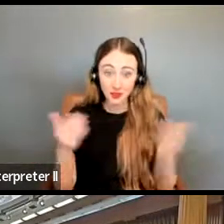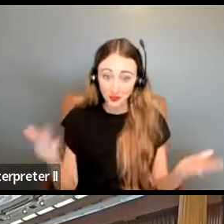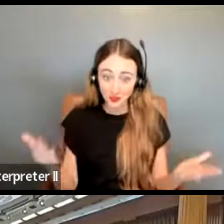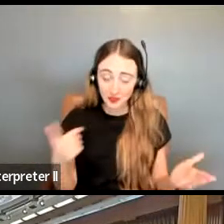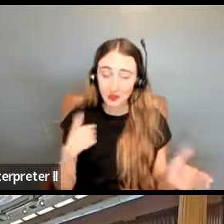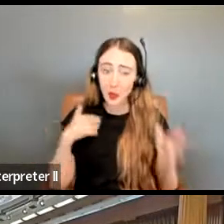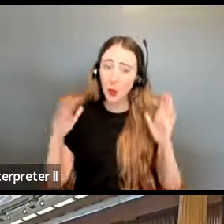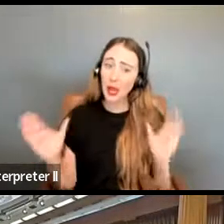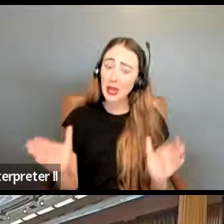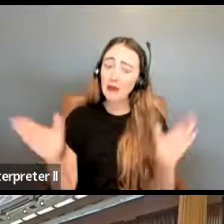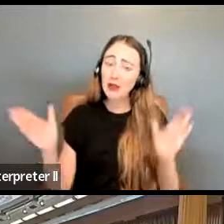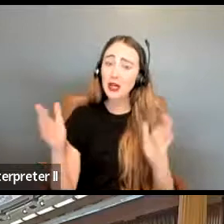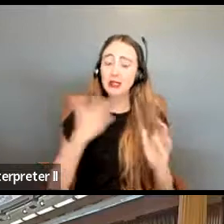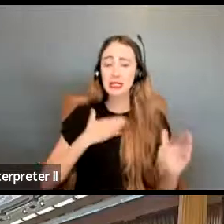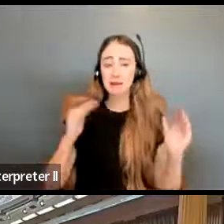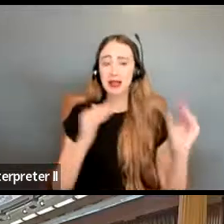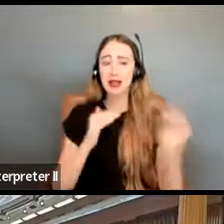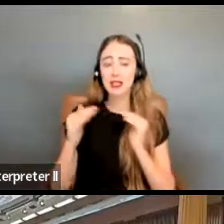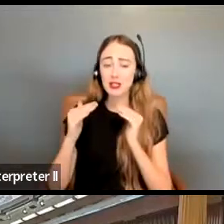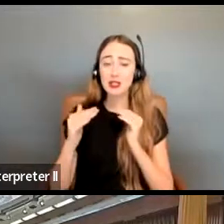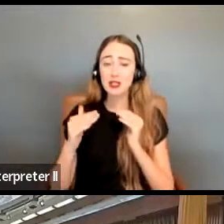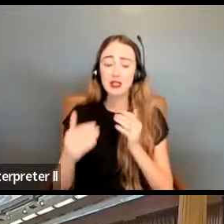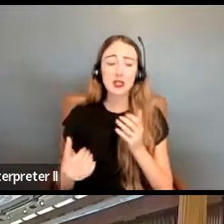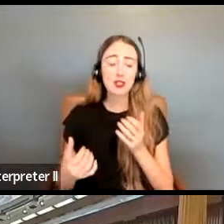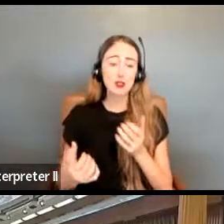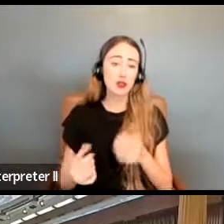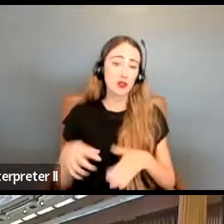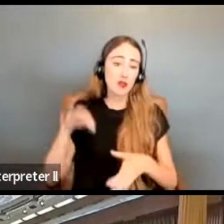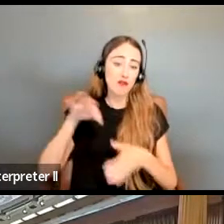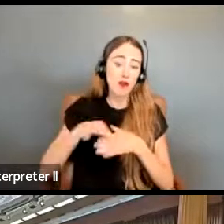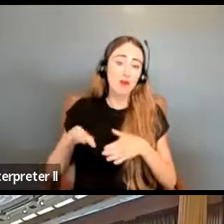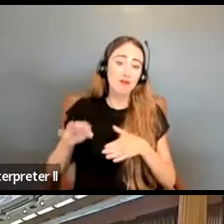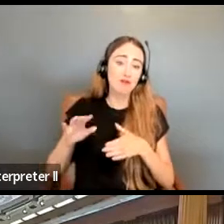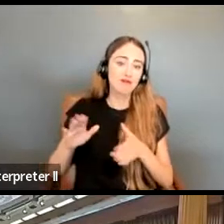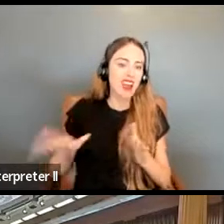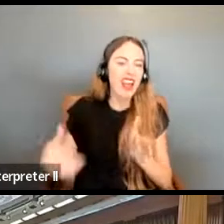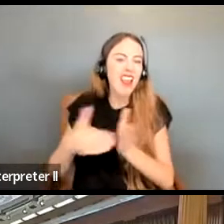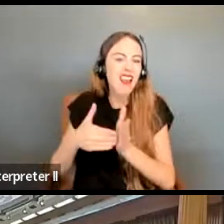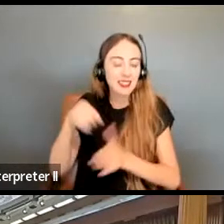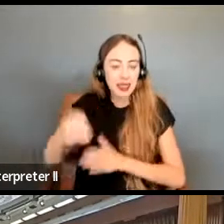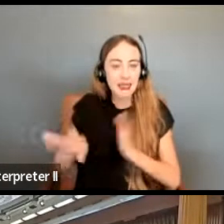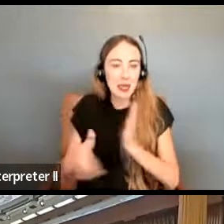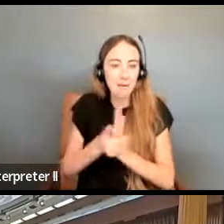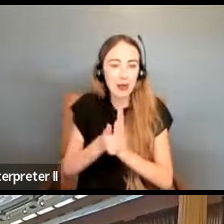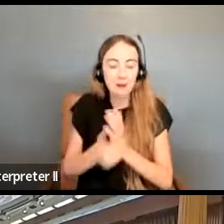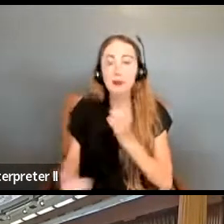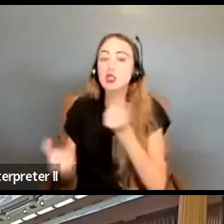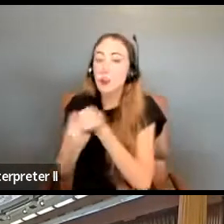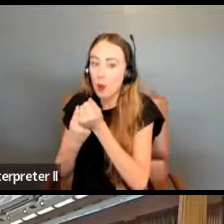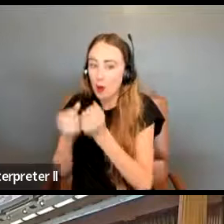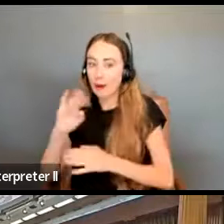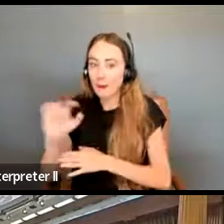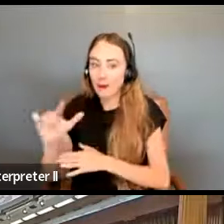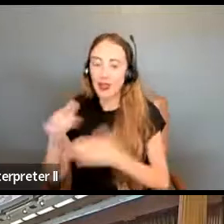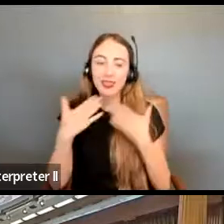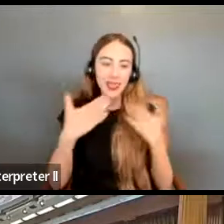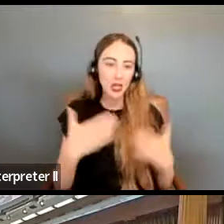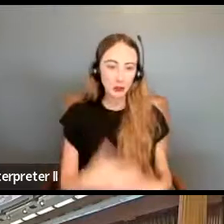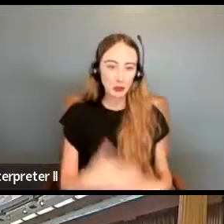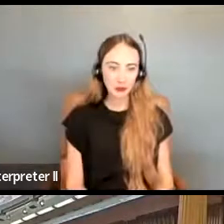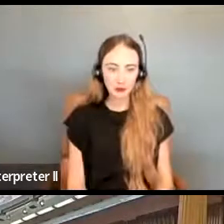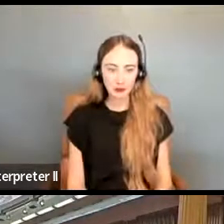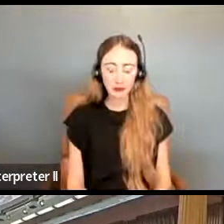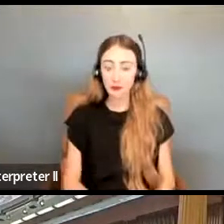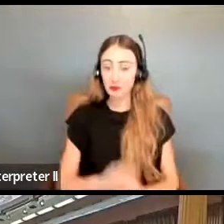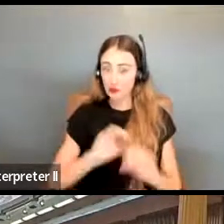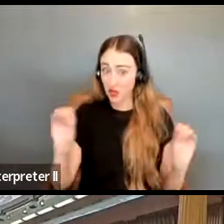encourage my colleagues to vote against this amendment and support the underlying bill. Thank you, Mr. Chair. Thank you. If there's